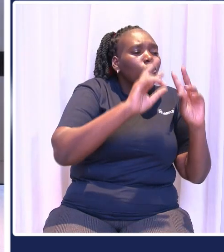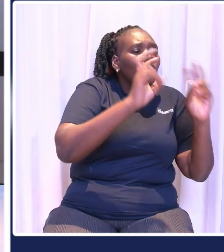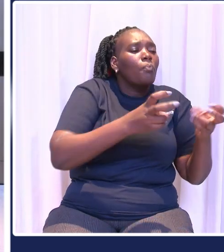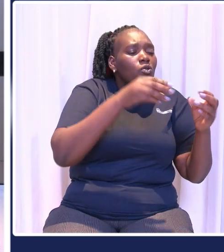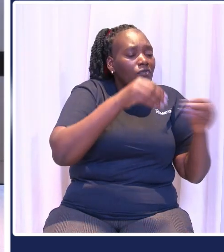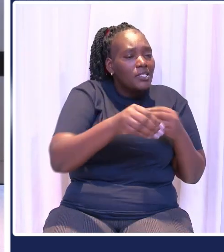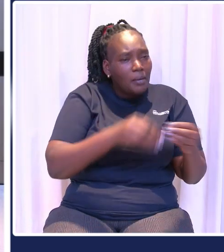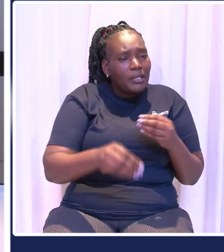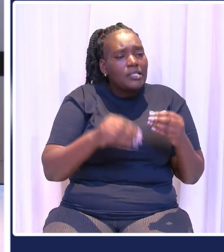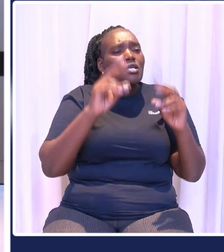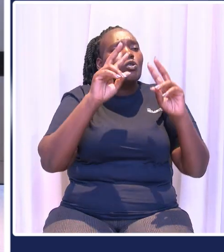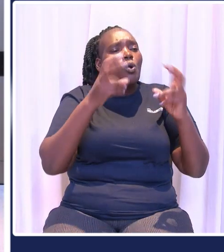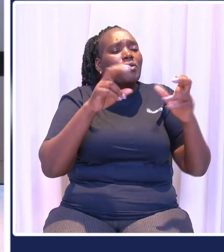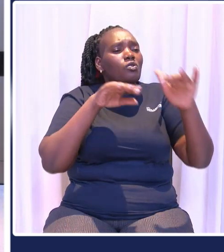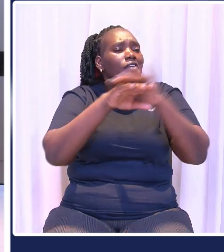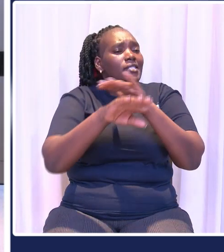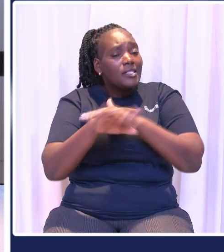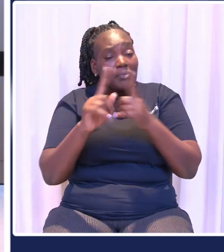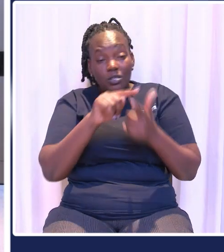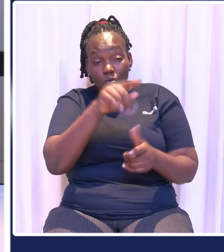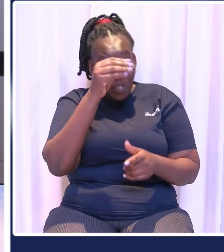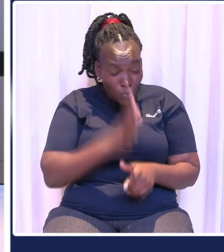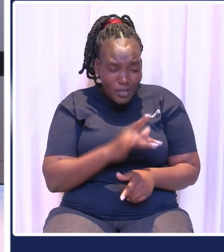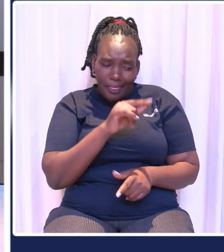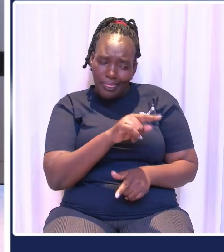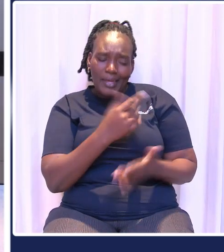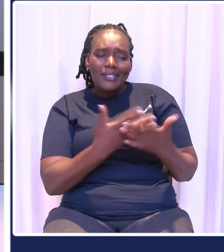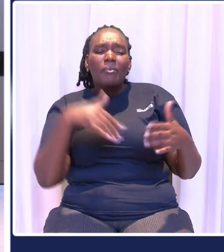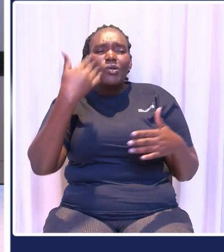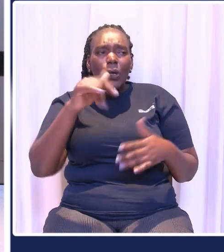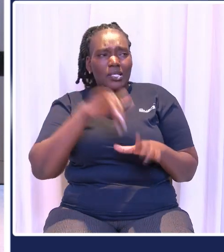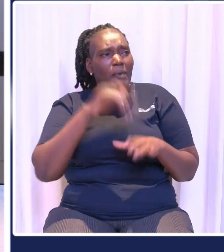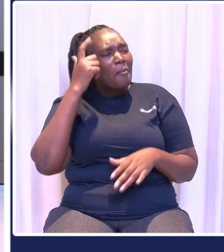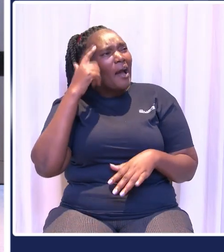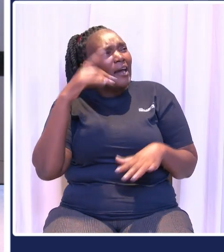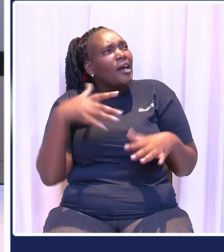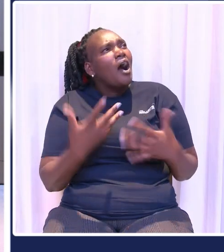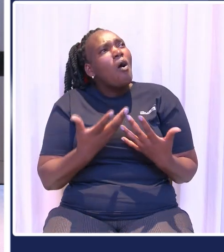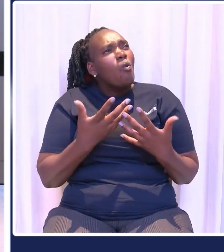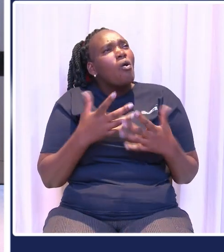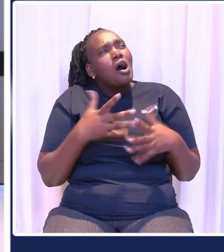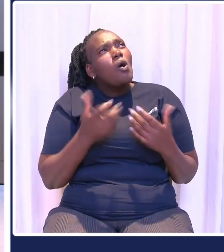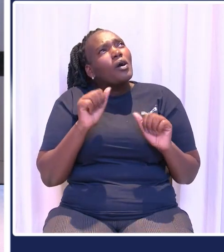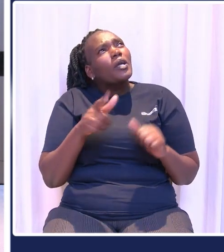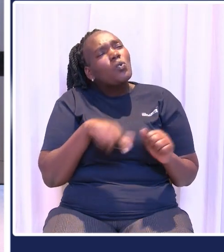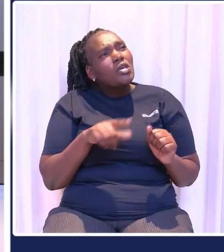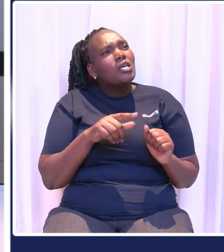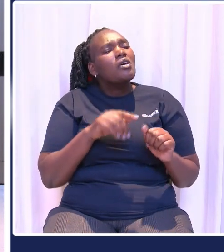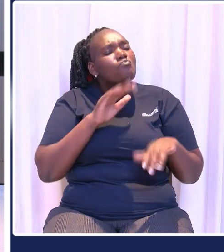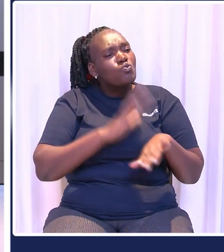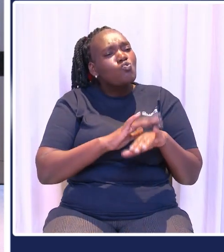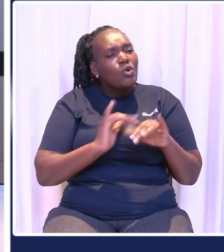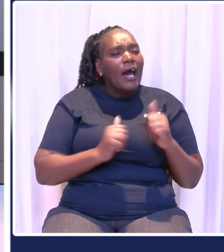teach topics of accessibility to their students. And that's something that's always in my mind. How can we be good